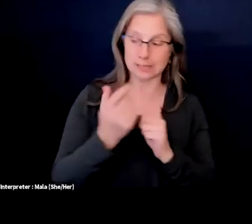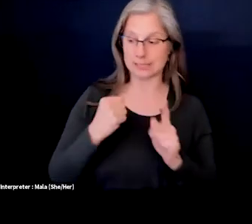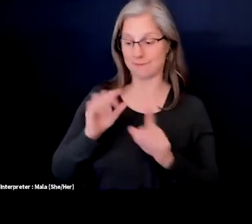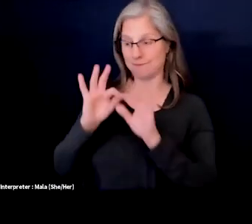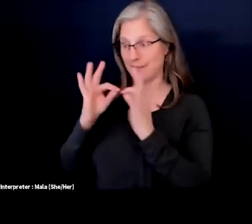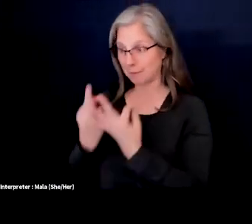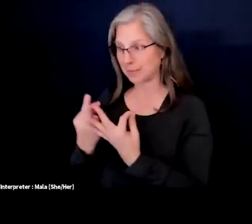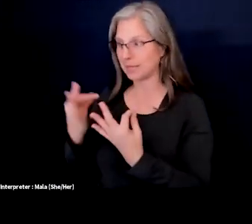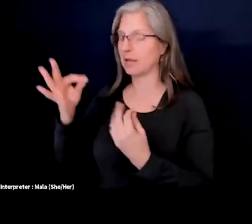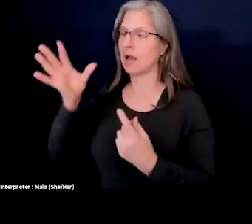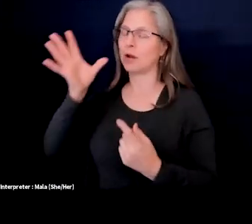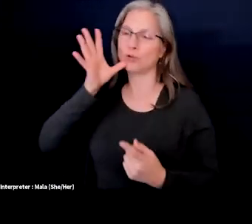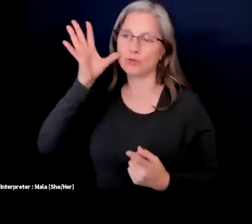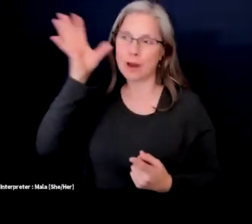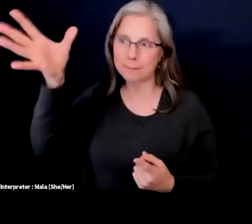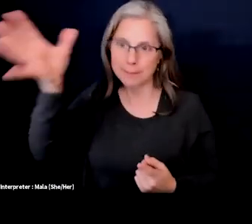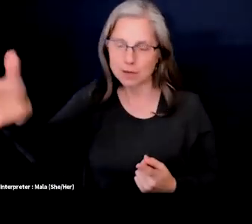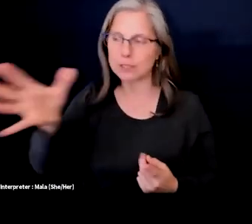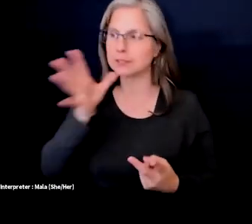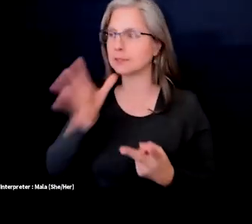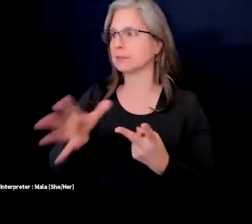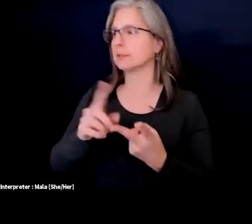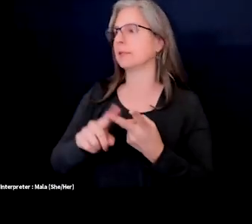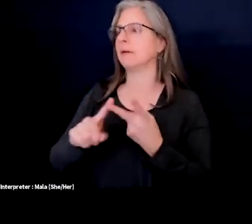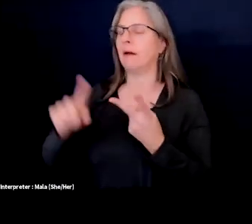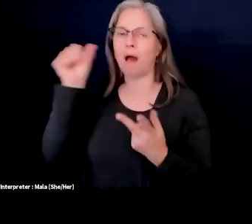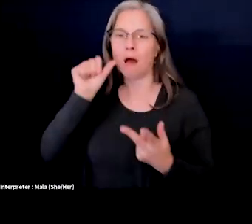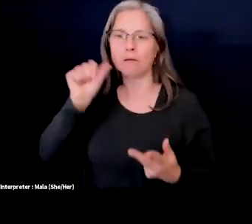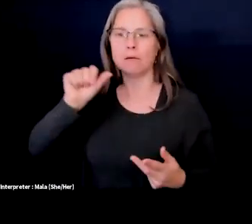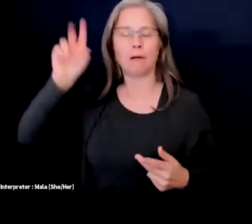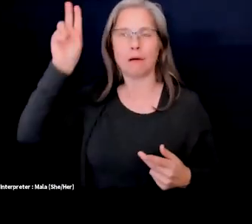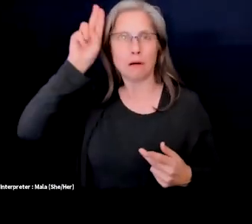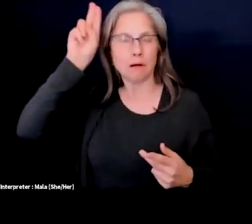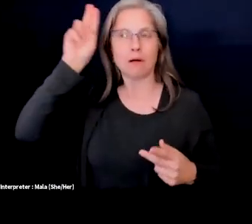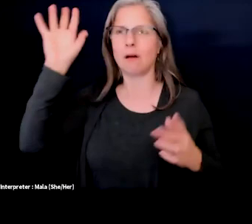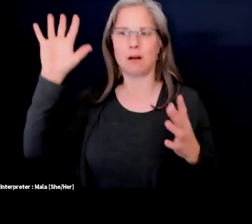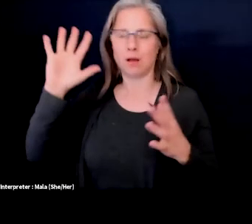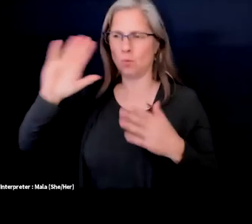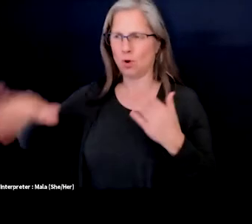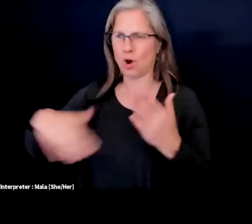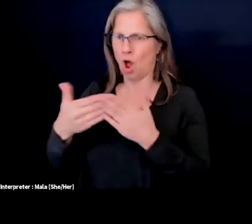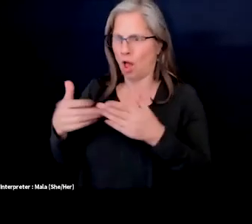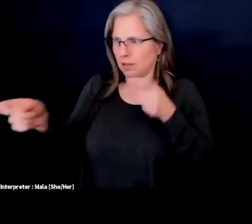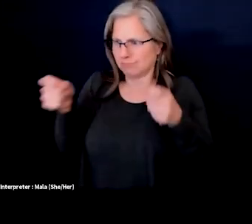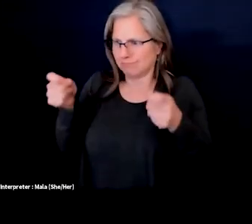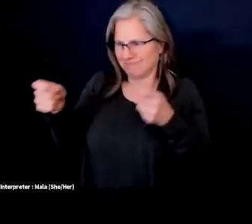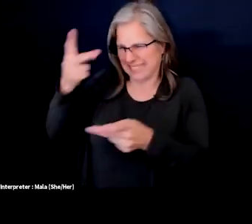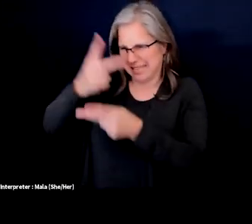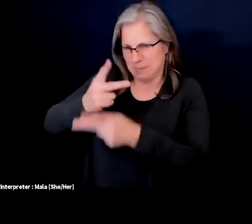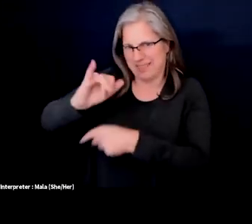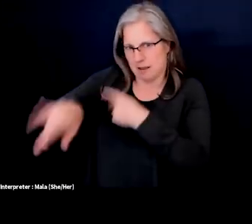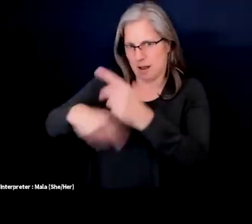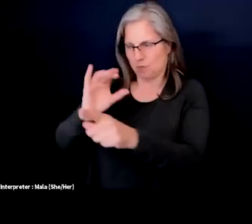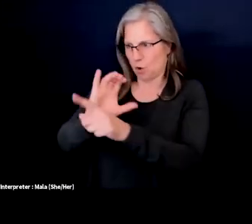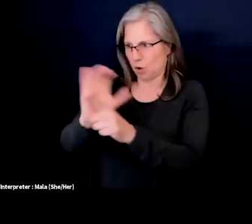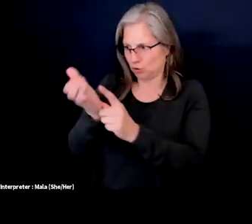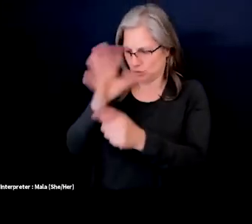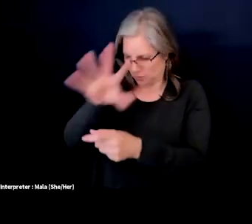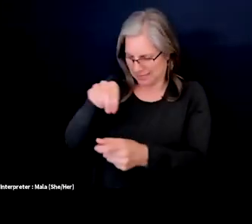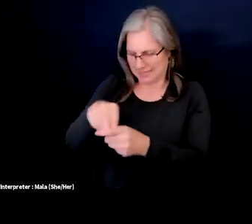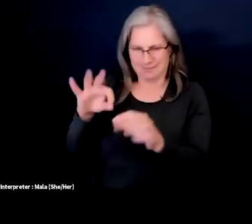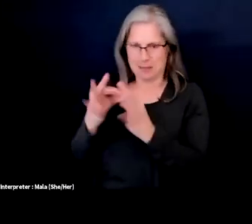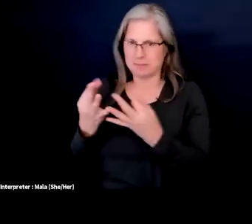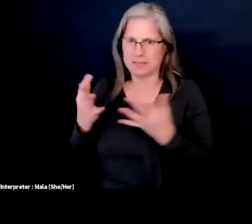our grandparents, our uncles, aunts, cousins, we are all in charge of keeping that kind of culture within our